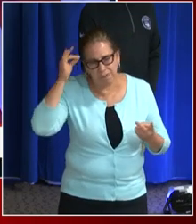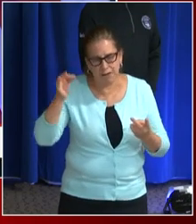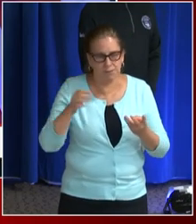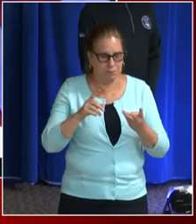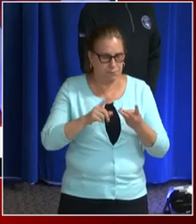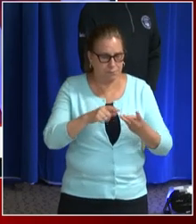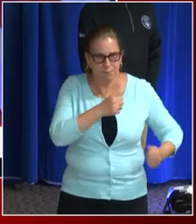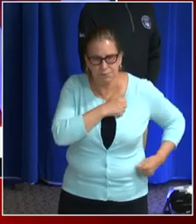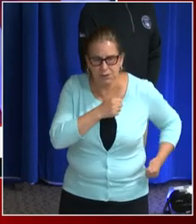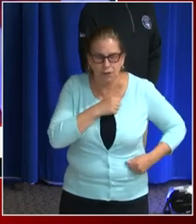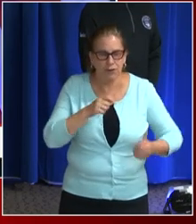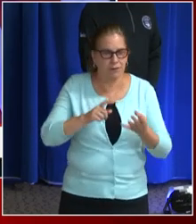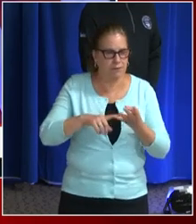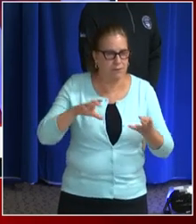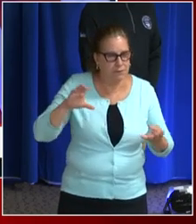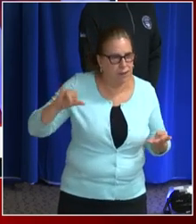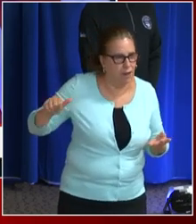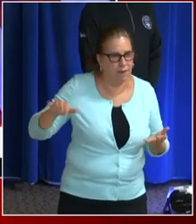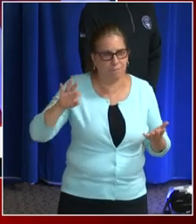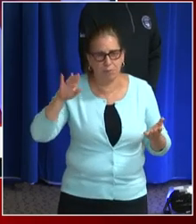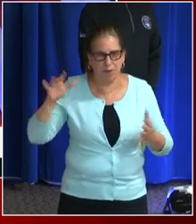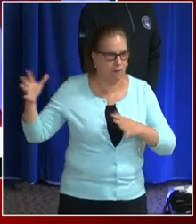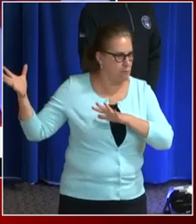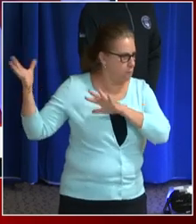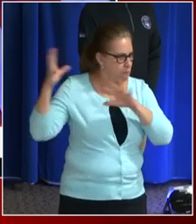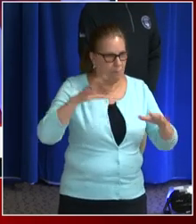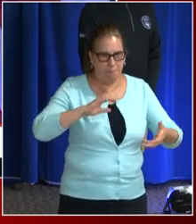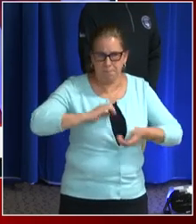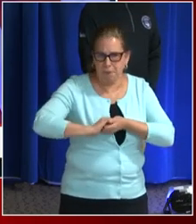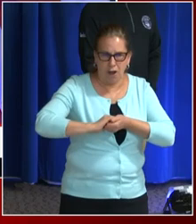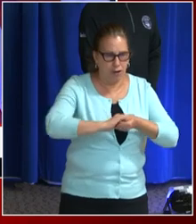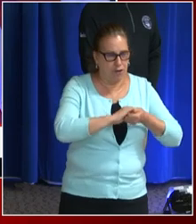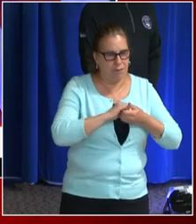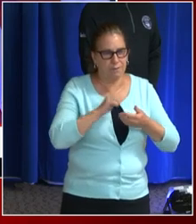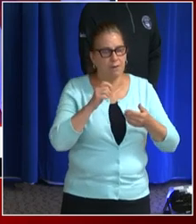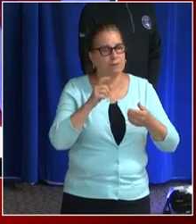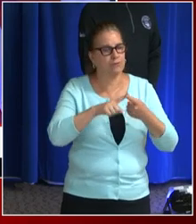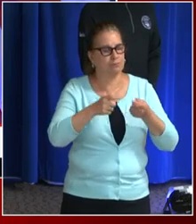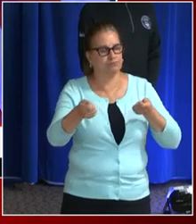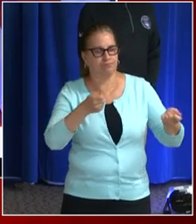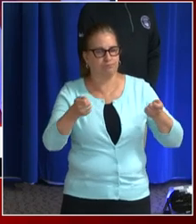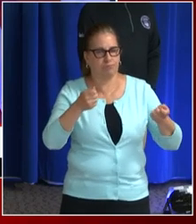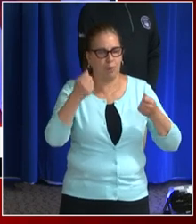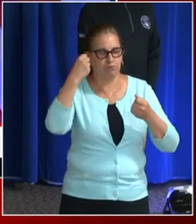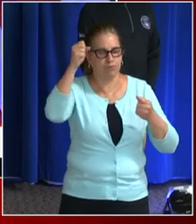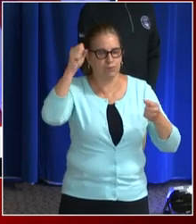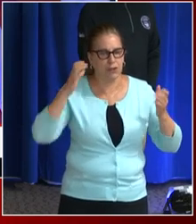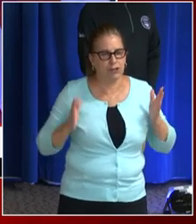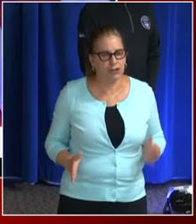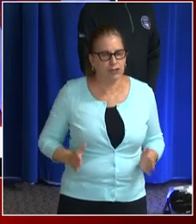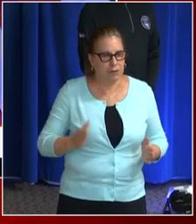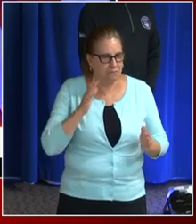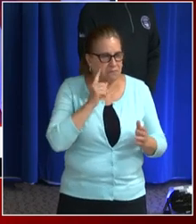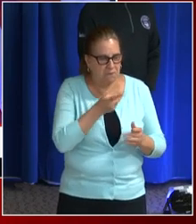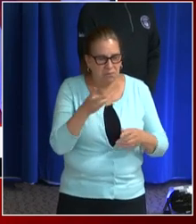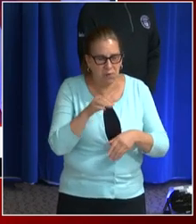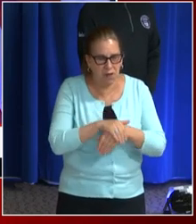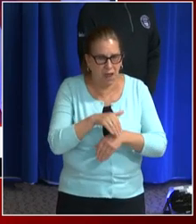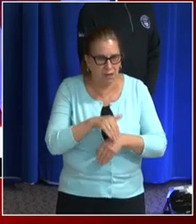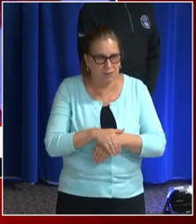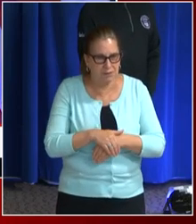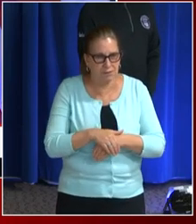operations, including demonstrations, who are with us for a couple of nights during this